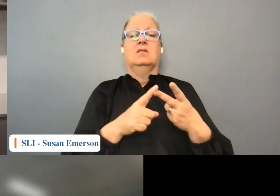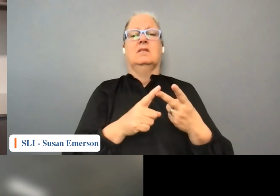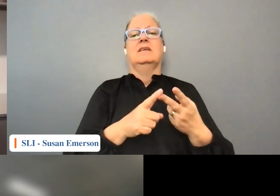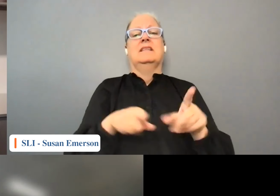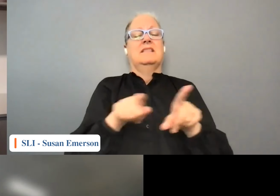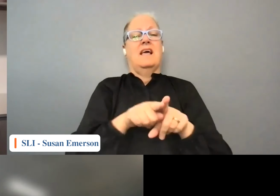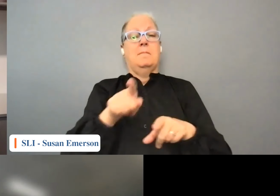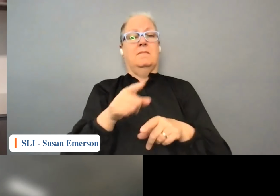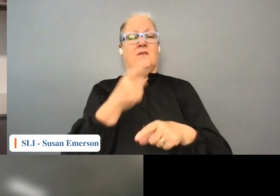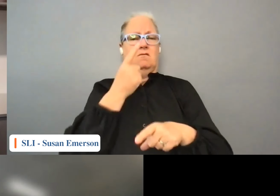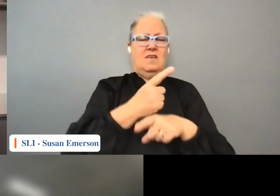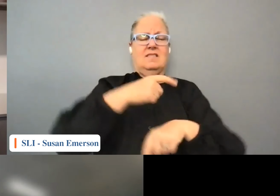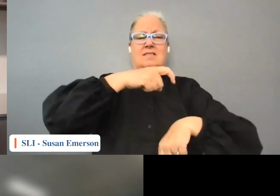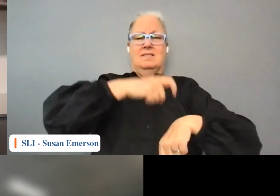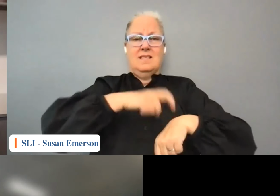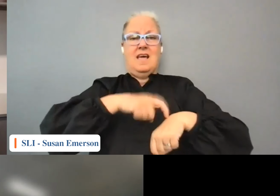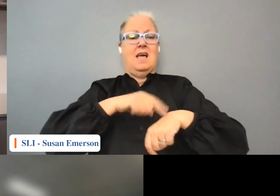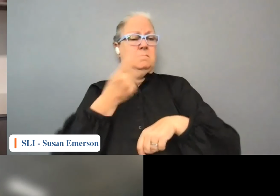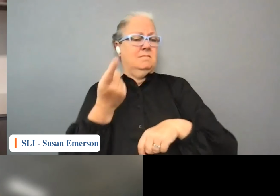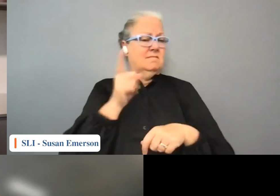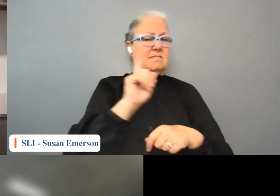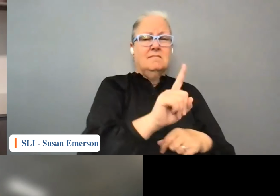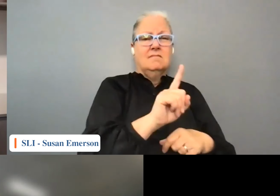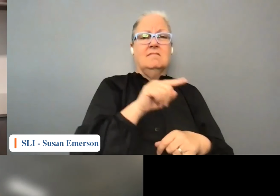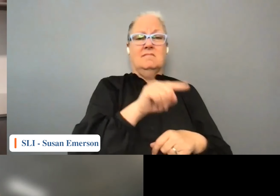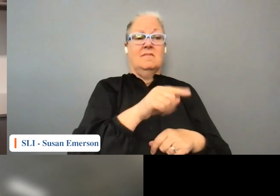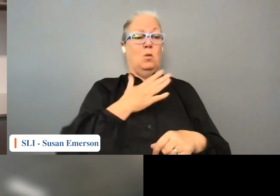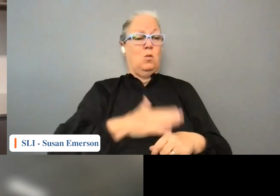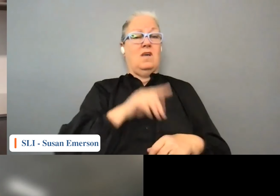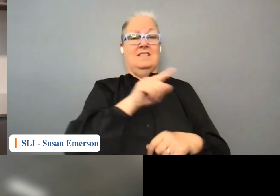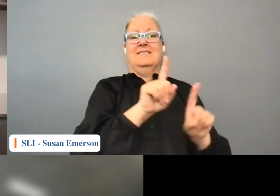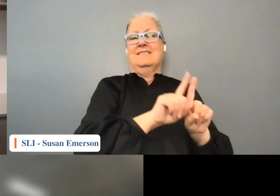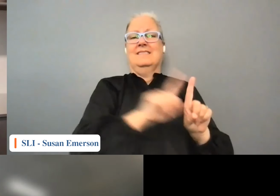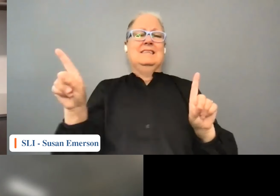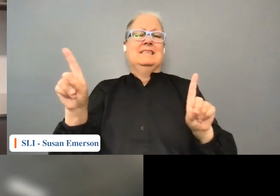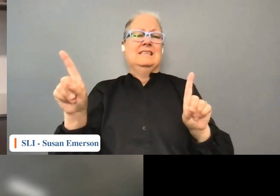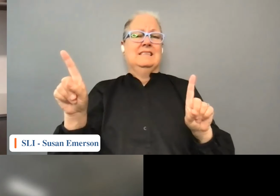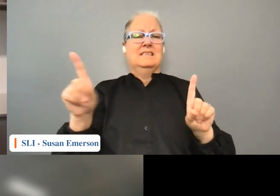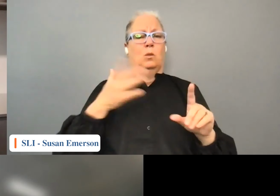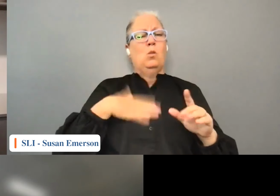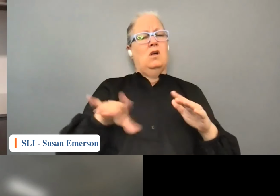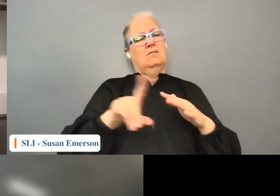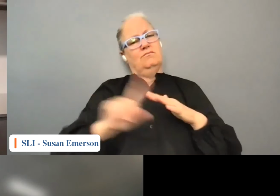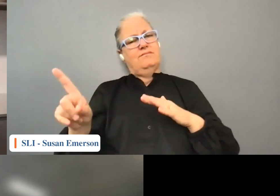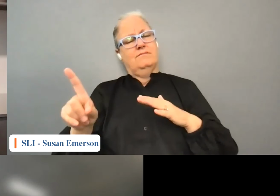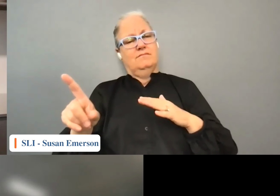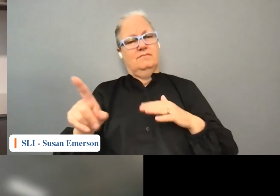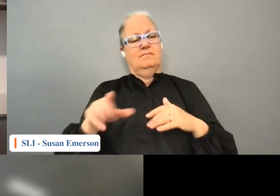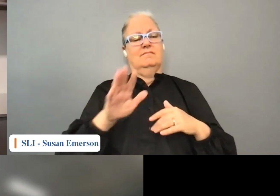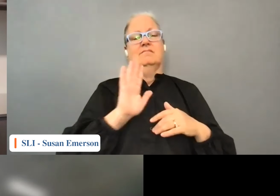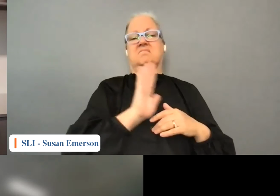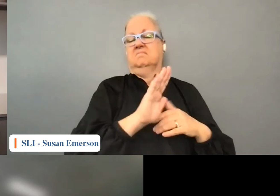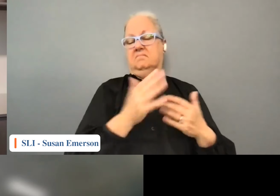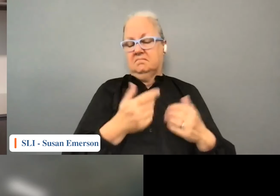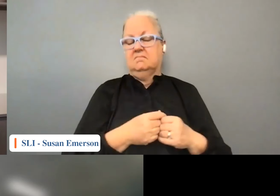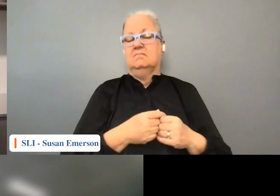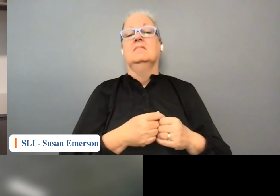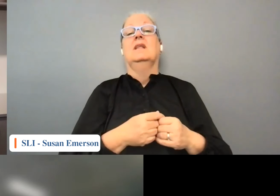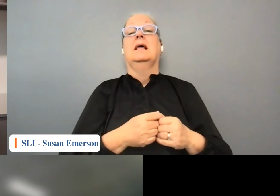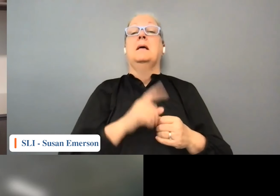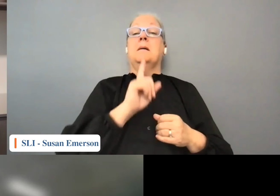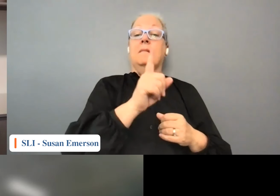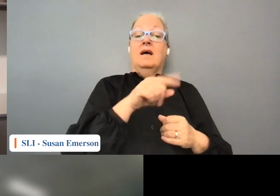in their immediate needs in leaving a violent situation. They can play a protective role at key points in the